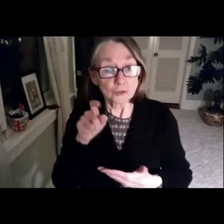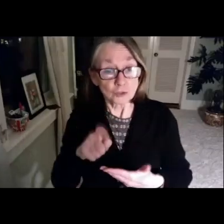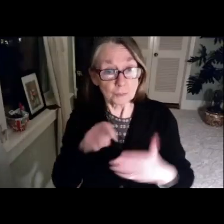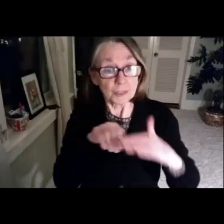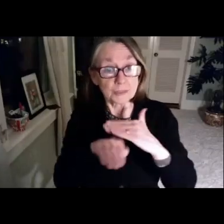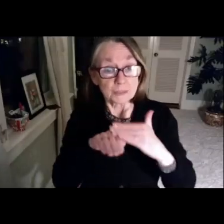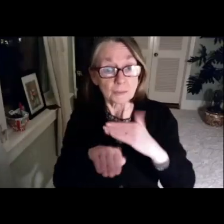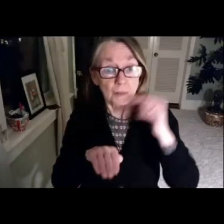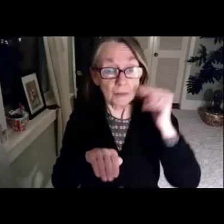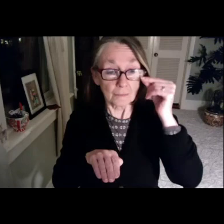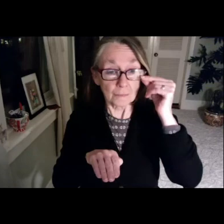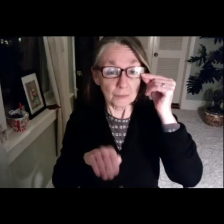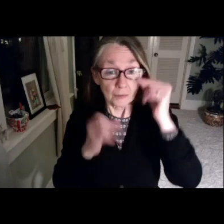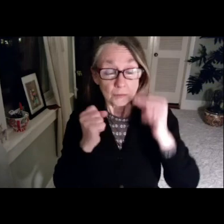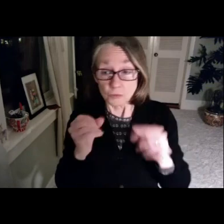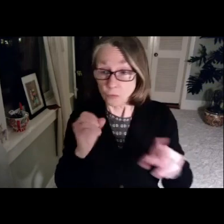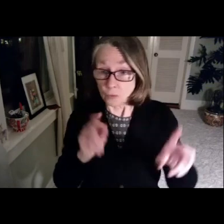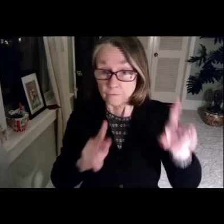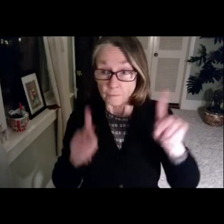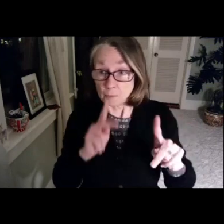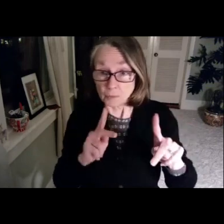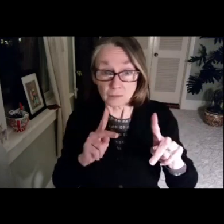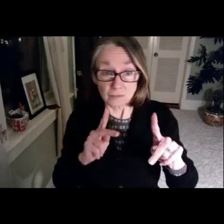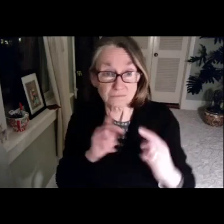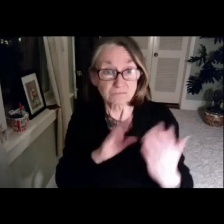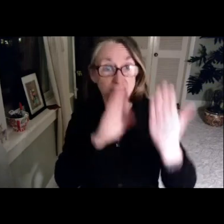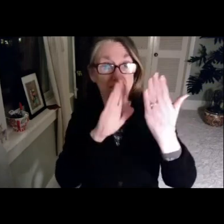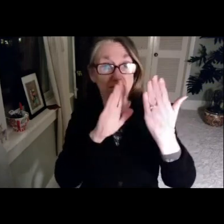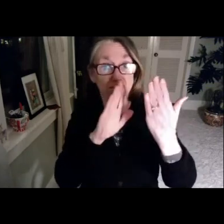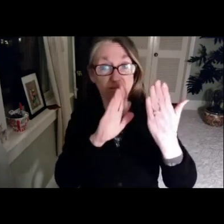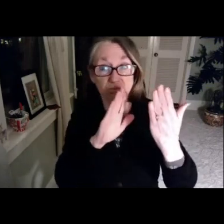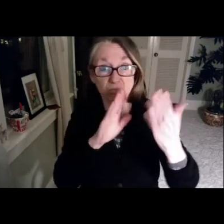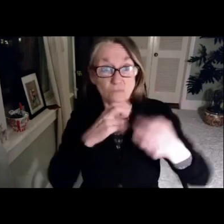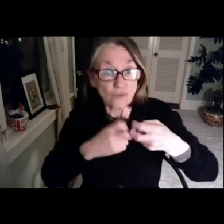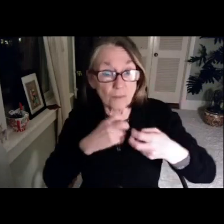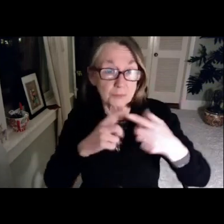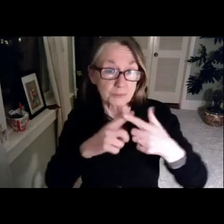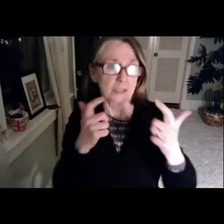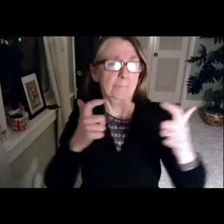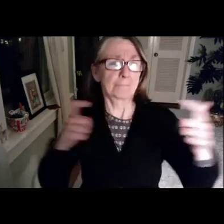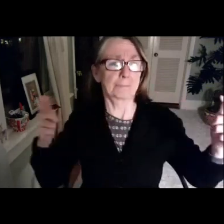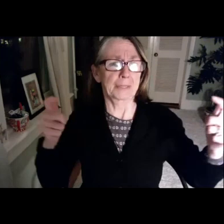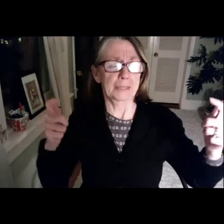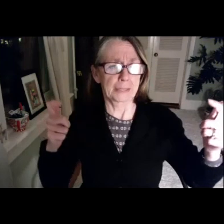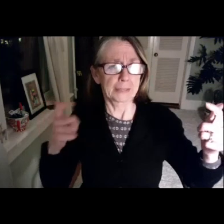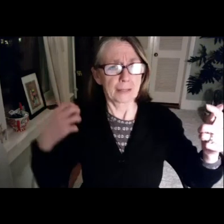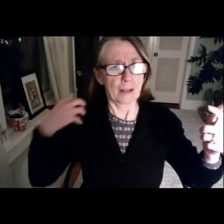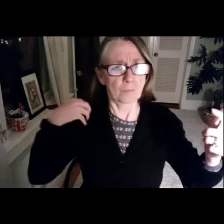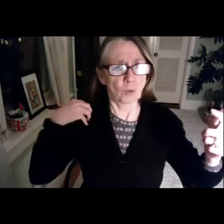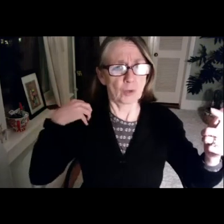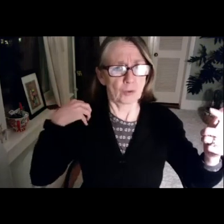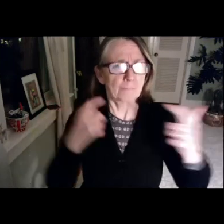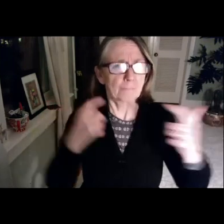accessible. So if people are encountering issues, especially at a major employer, one of the bigger ones, I